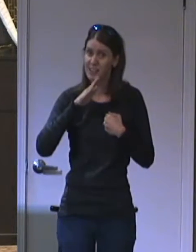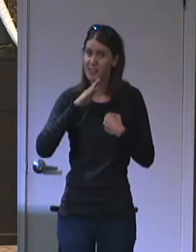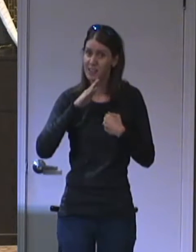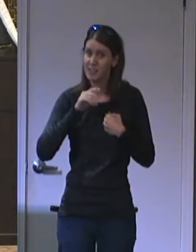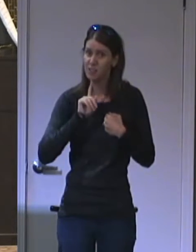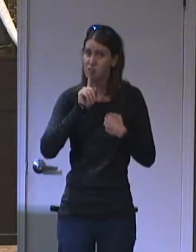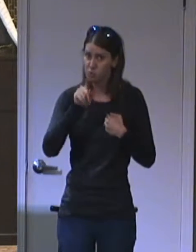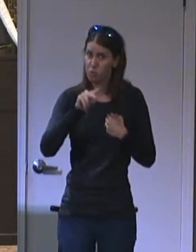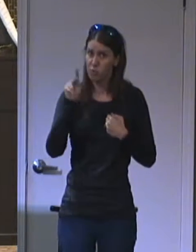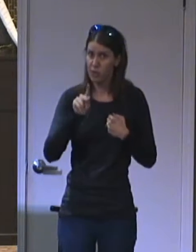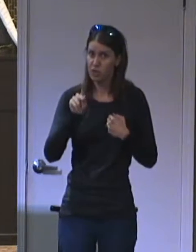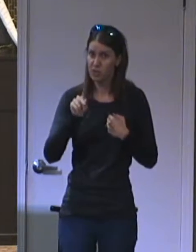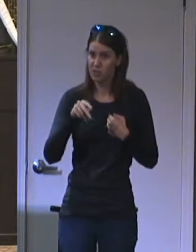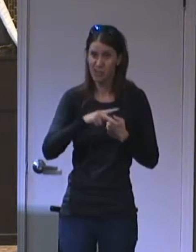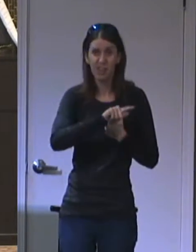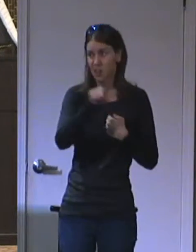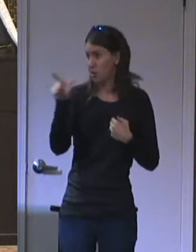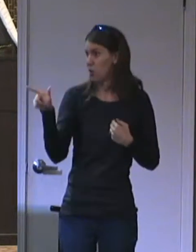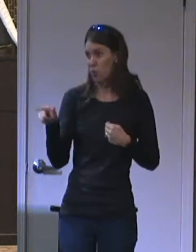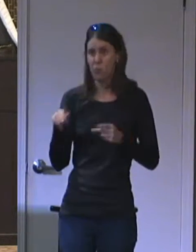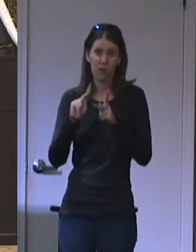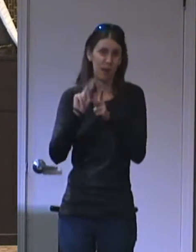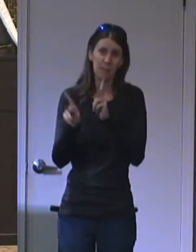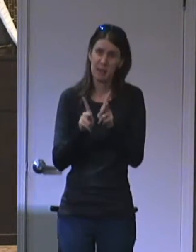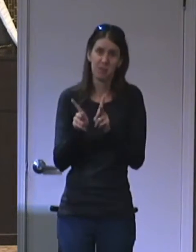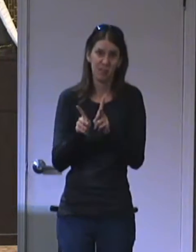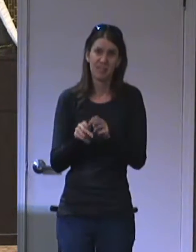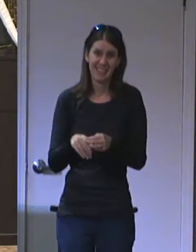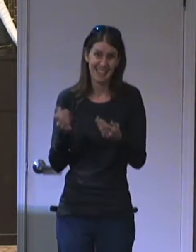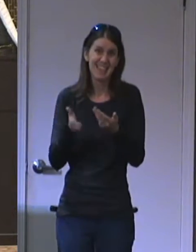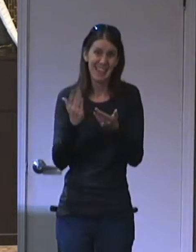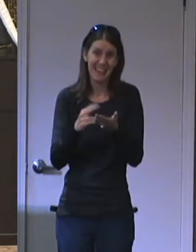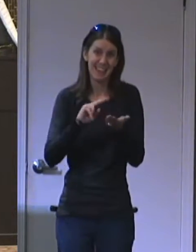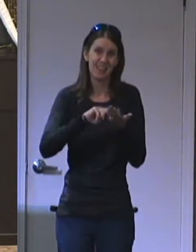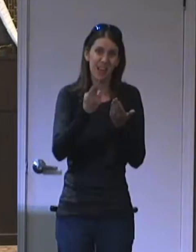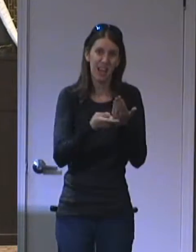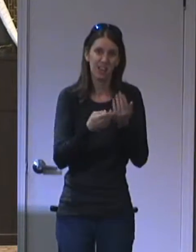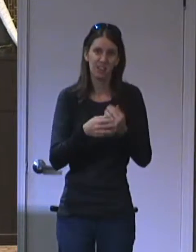Those are real questions. We're humans. We get off track very easily.